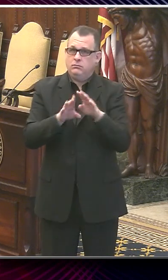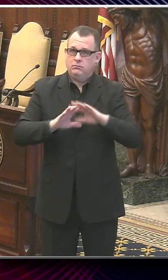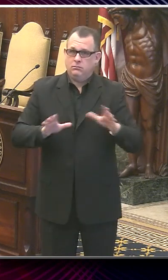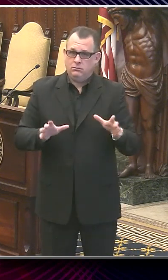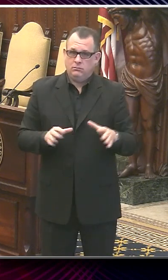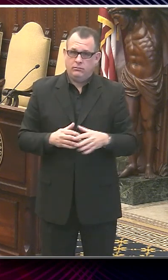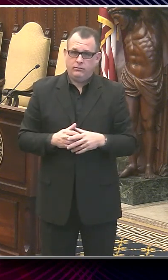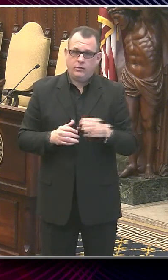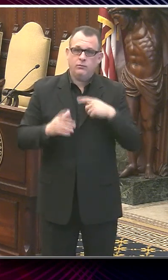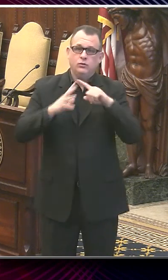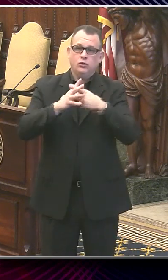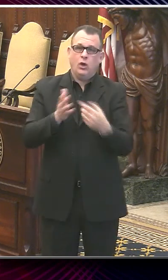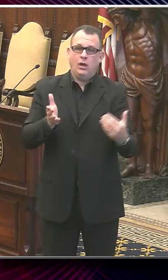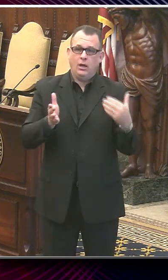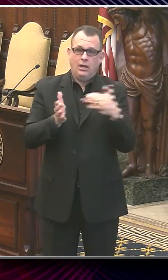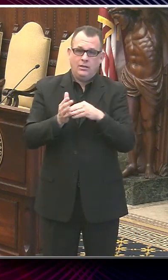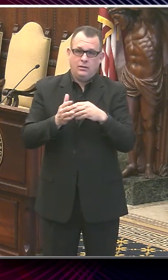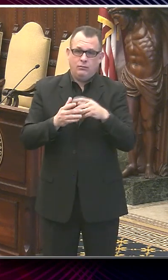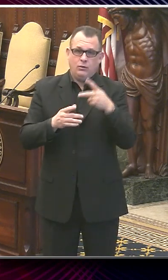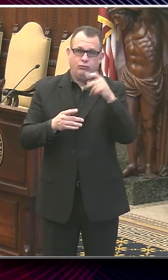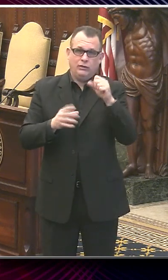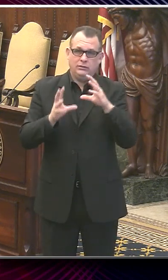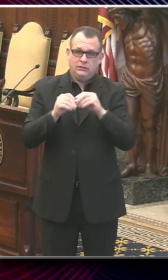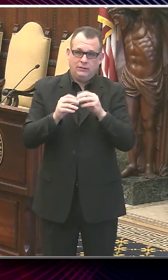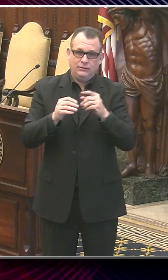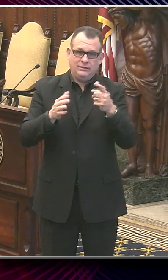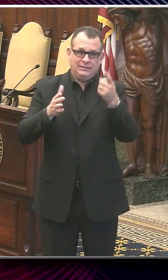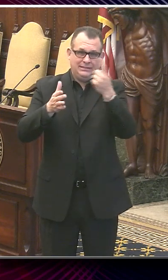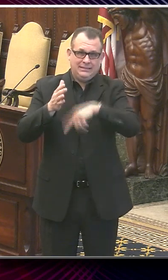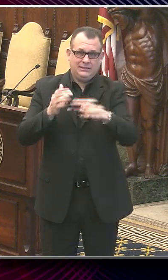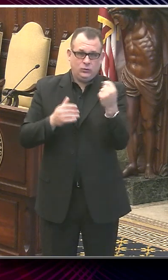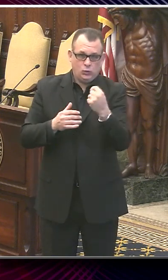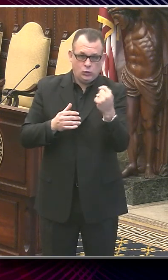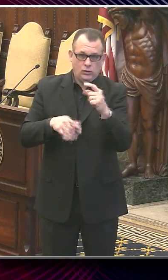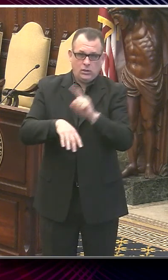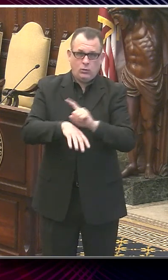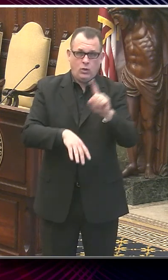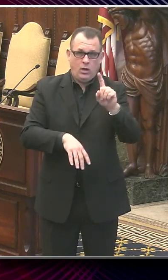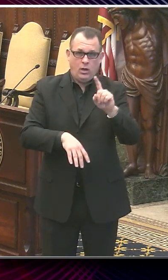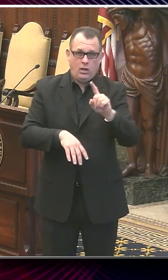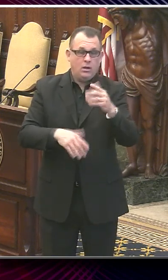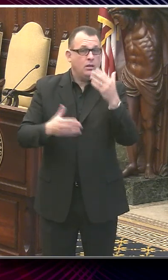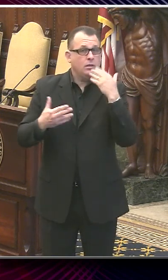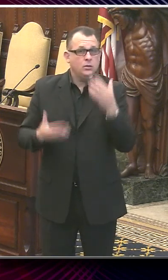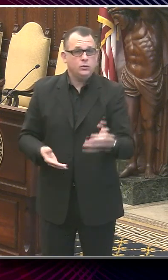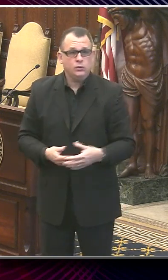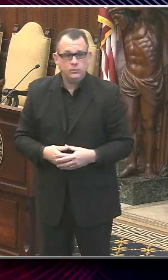resume with a press conference next Tuesday instead. Thank you.